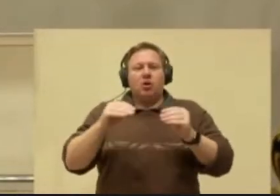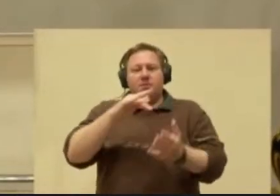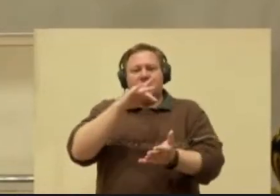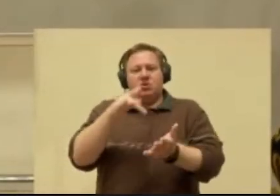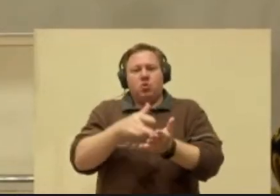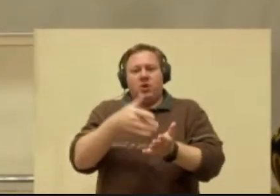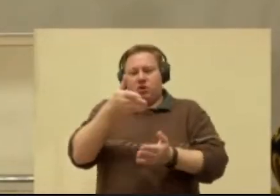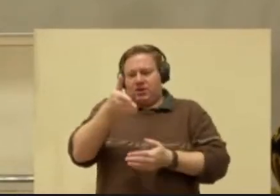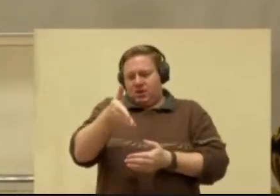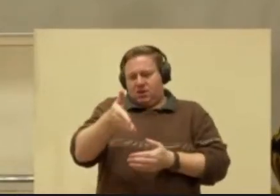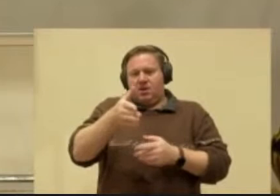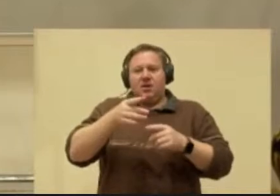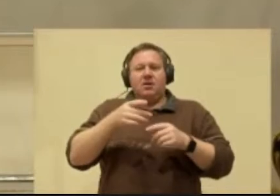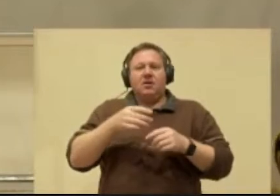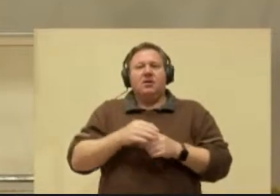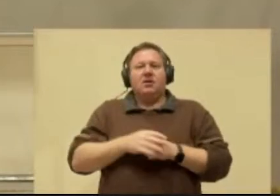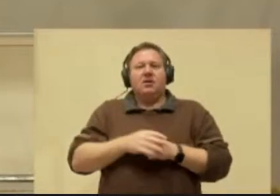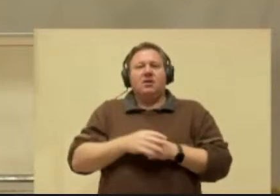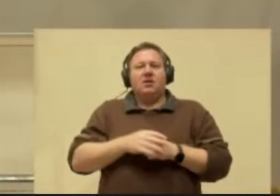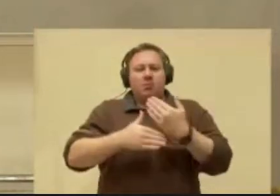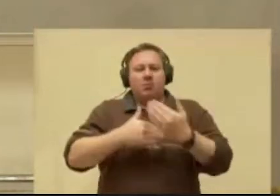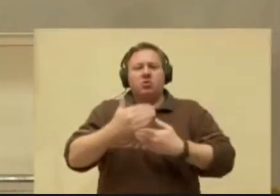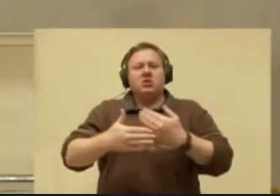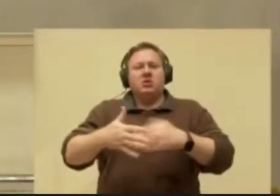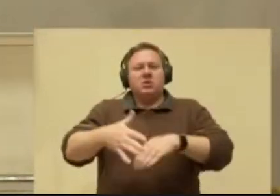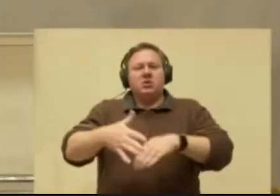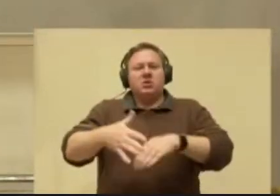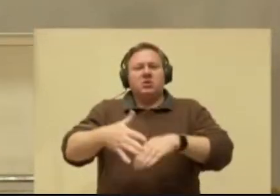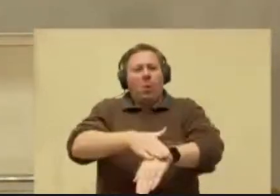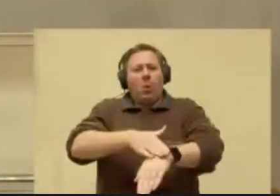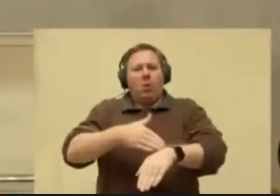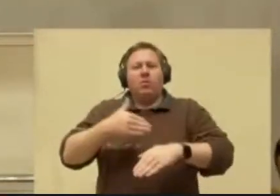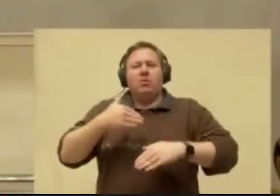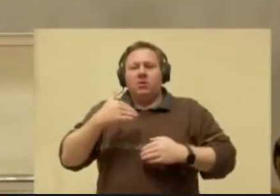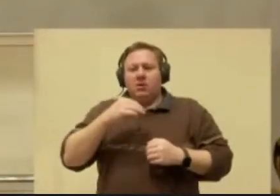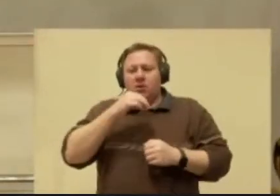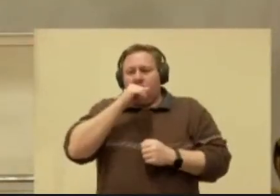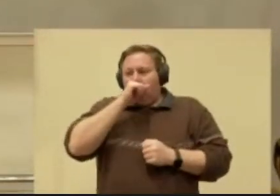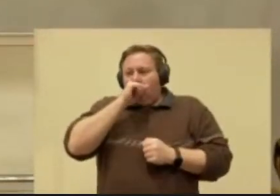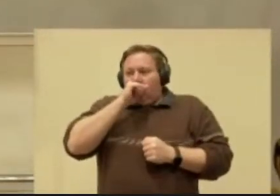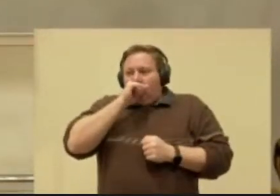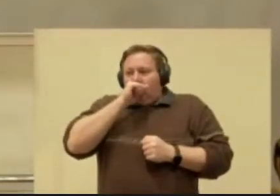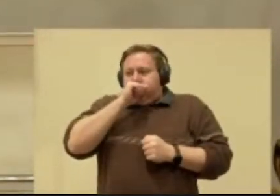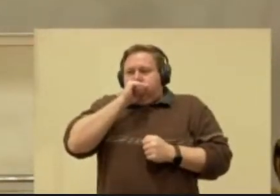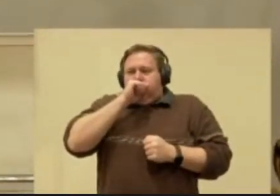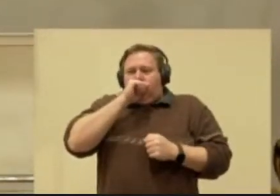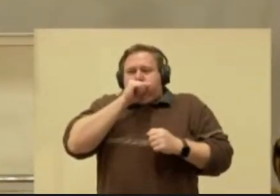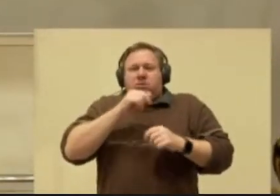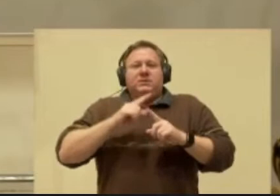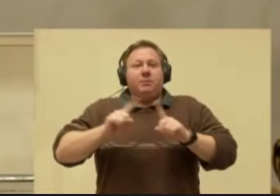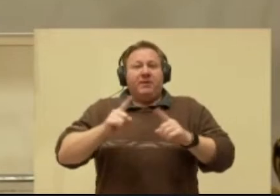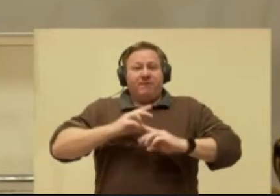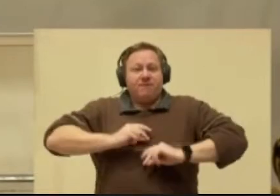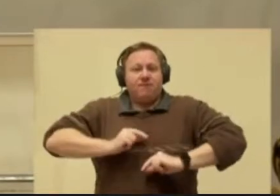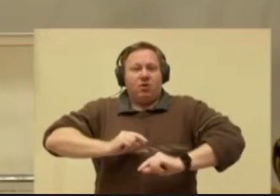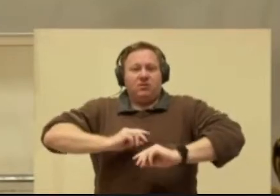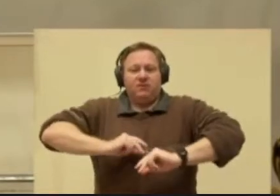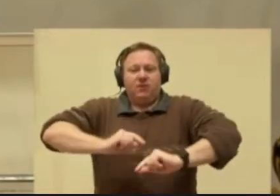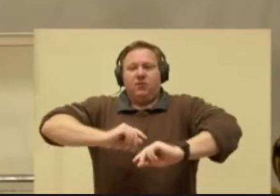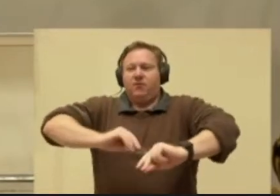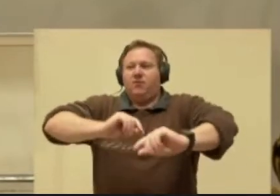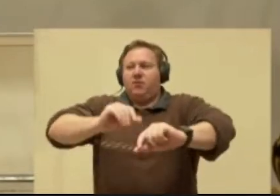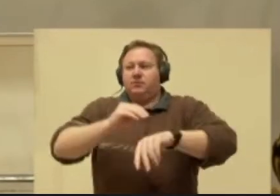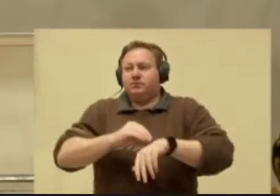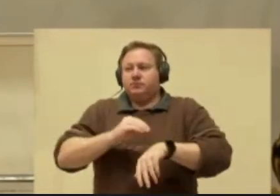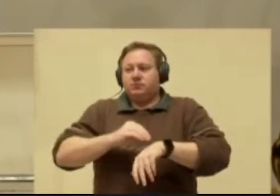and although it has been a slow process it is gaining momentum and we're beginning to see the fruits of our